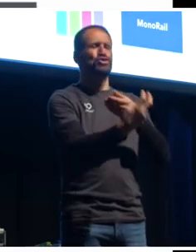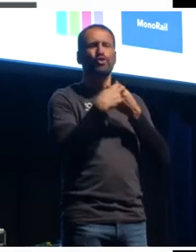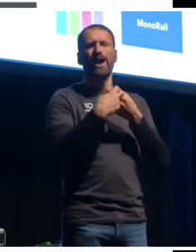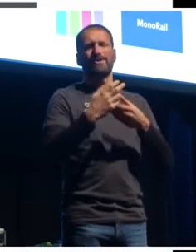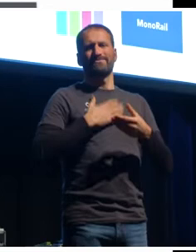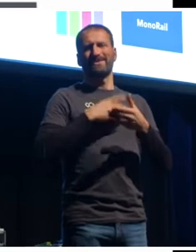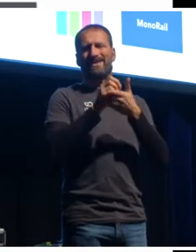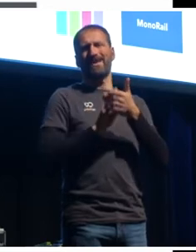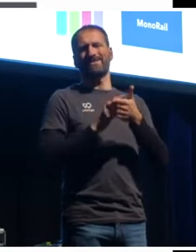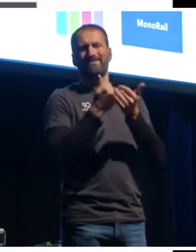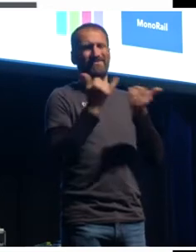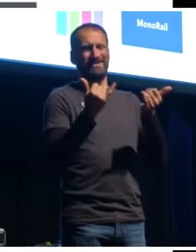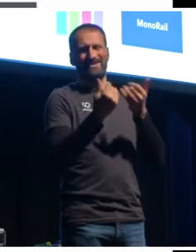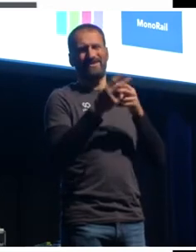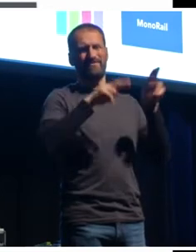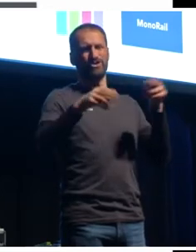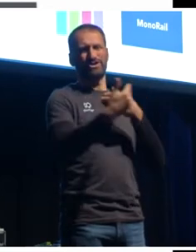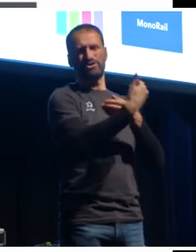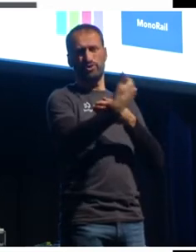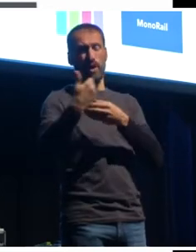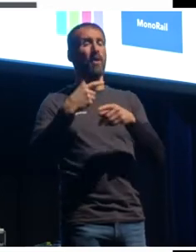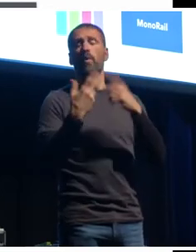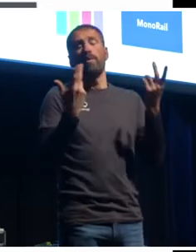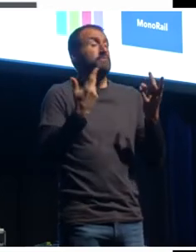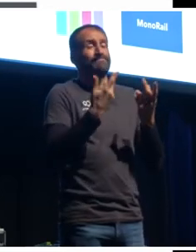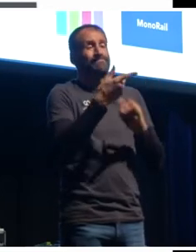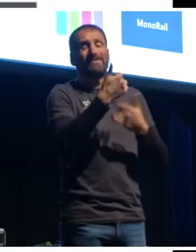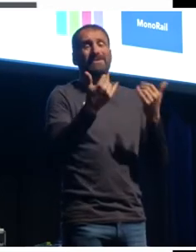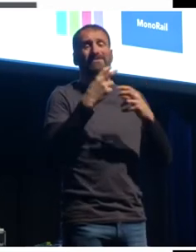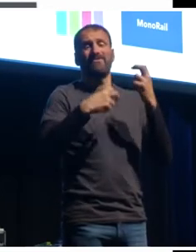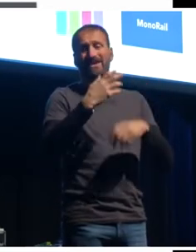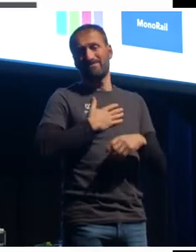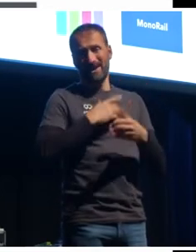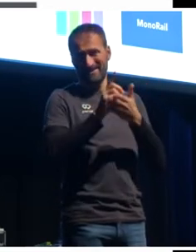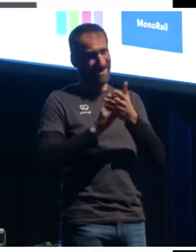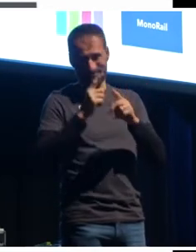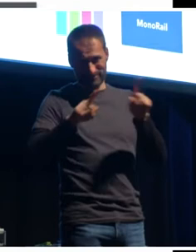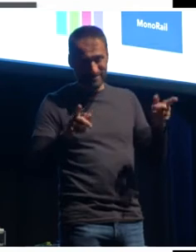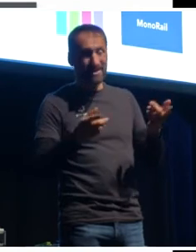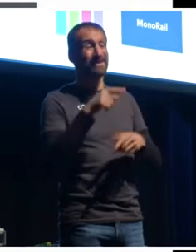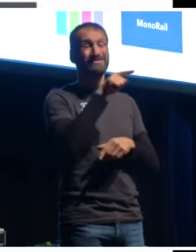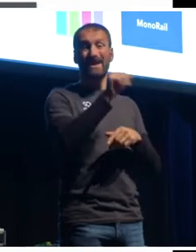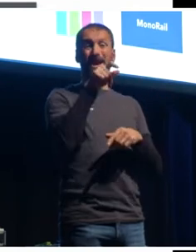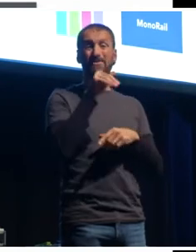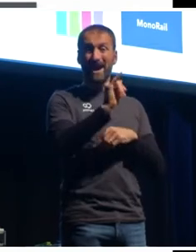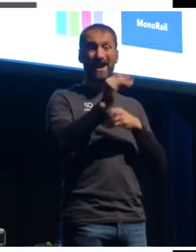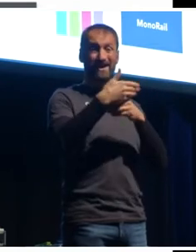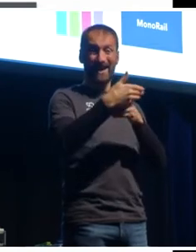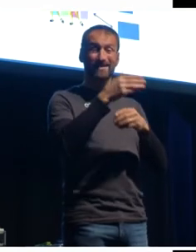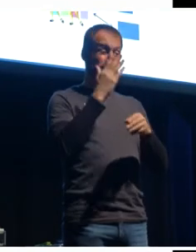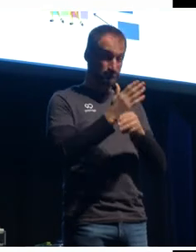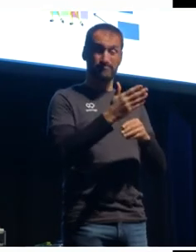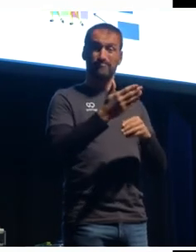to consume your data, you why not just create some of those API gateways and create one specifically for each one of your